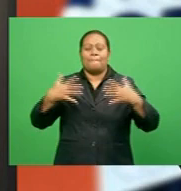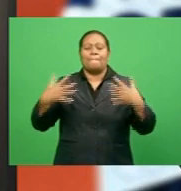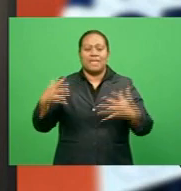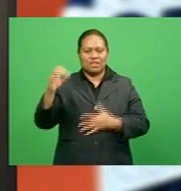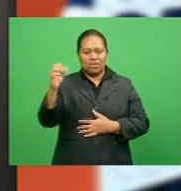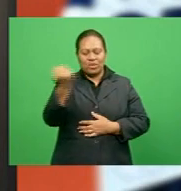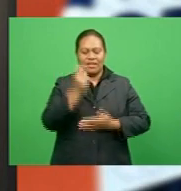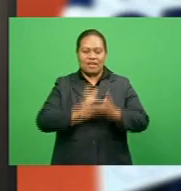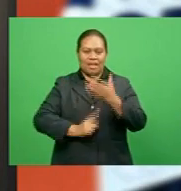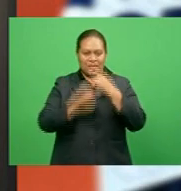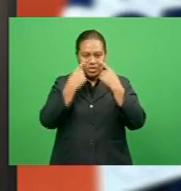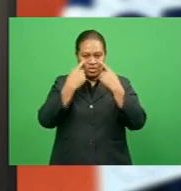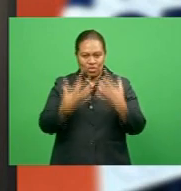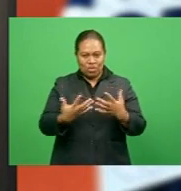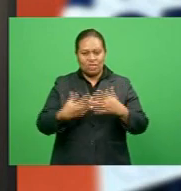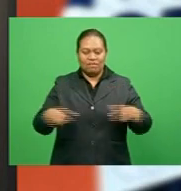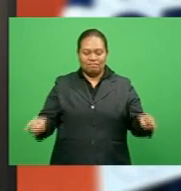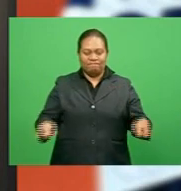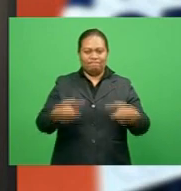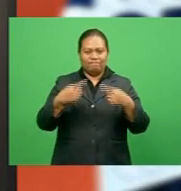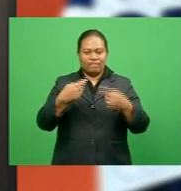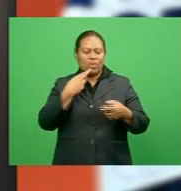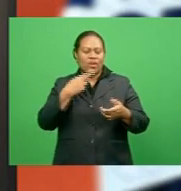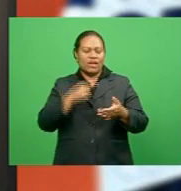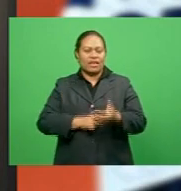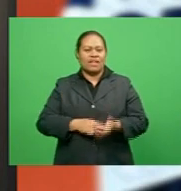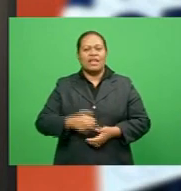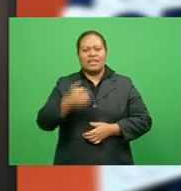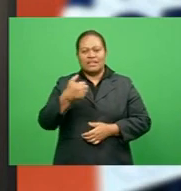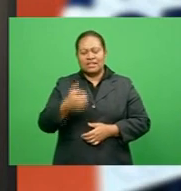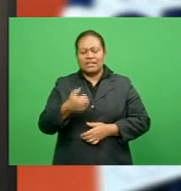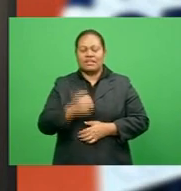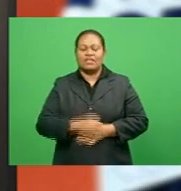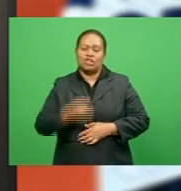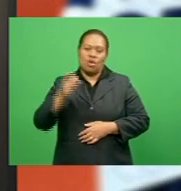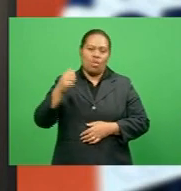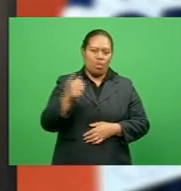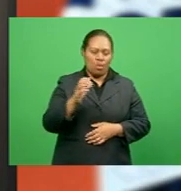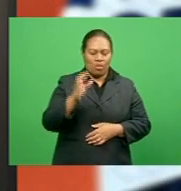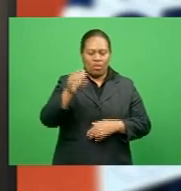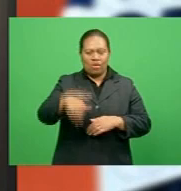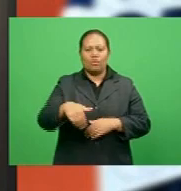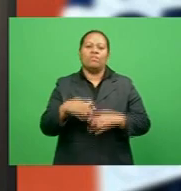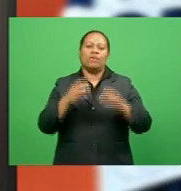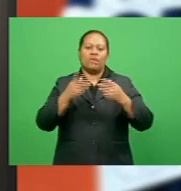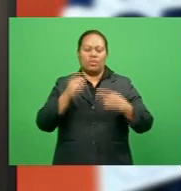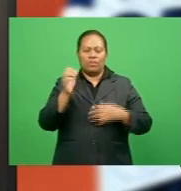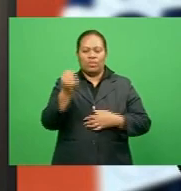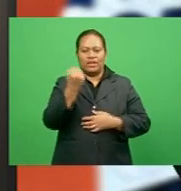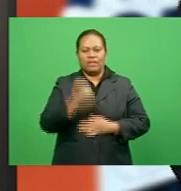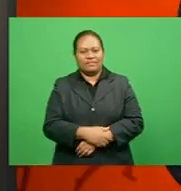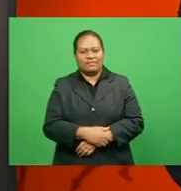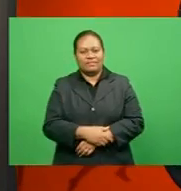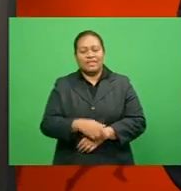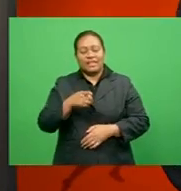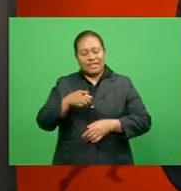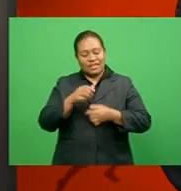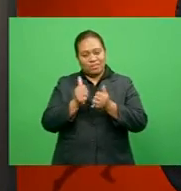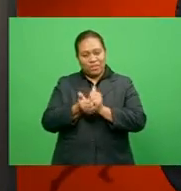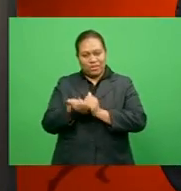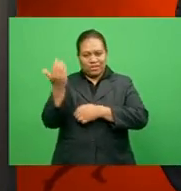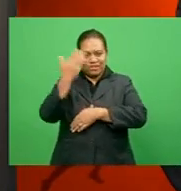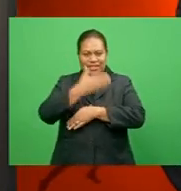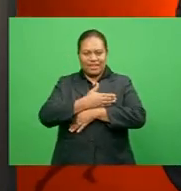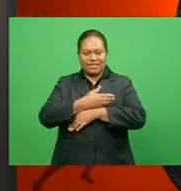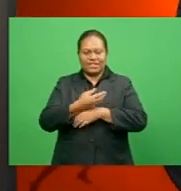Old Trafford and matches their record 6-1 home win over United in September 1932. From sports